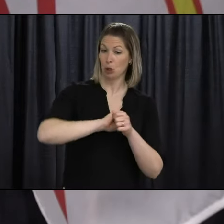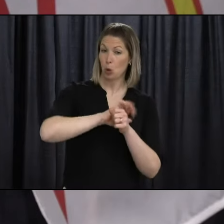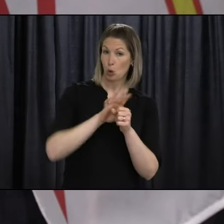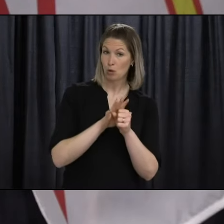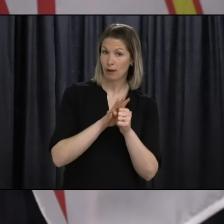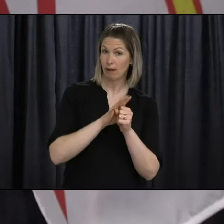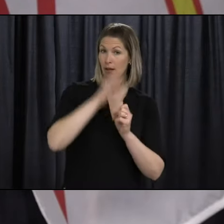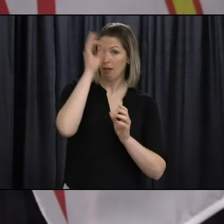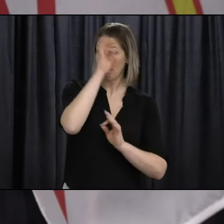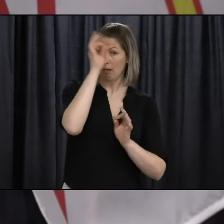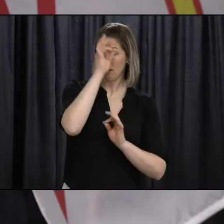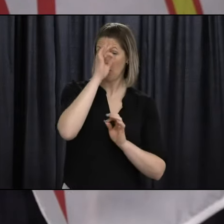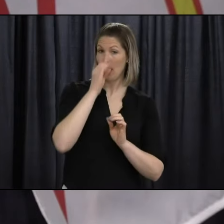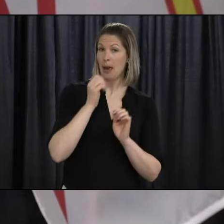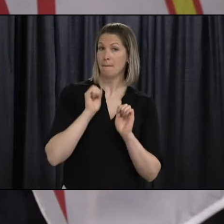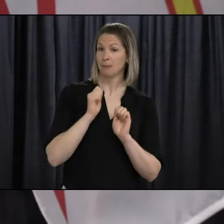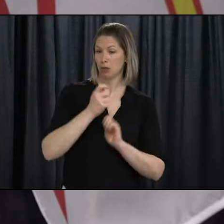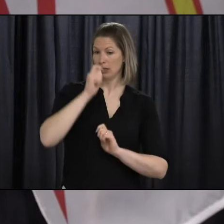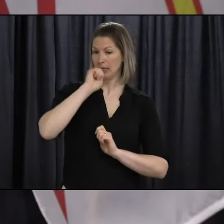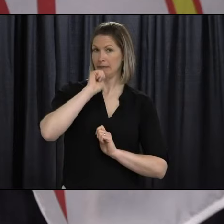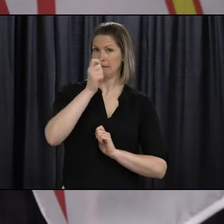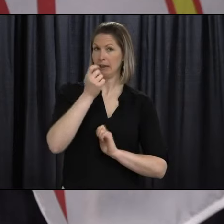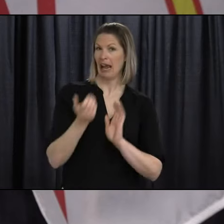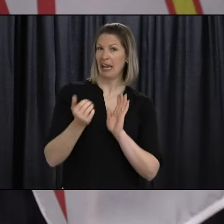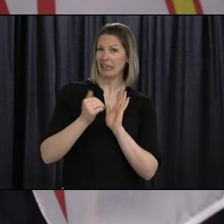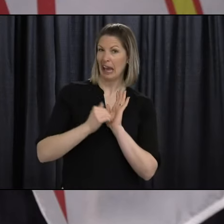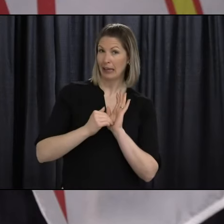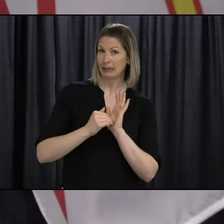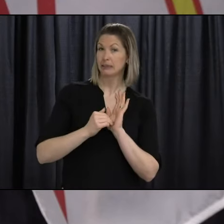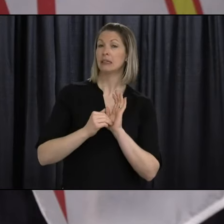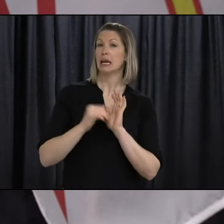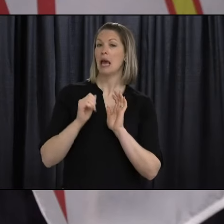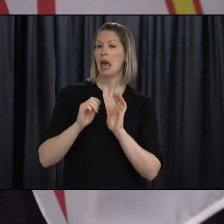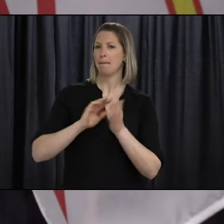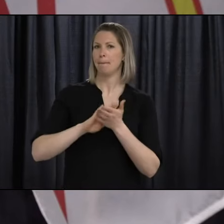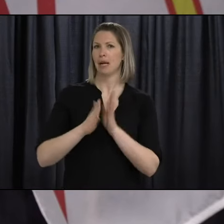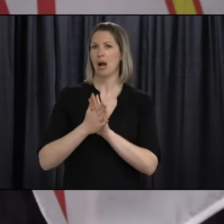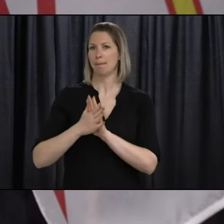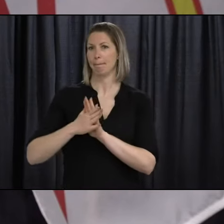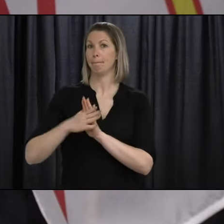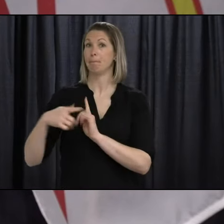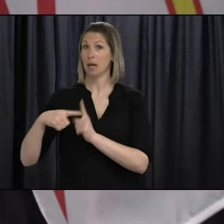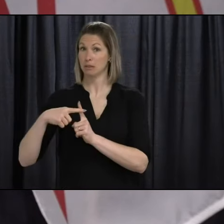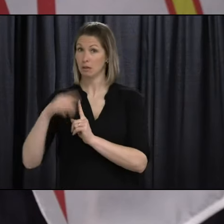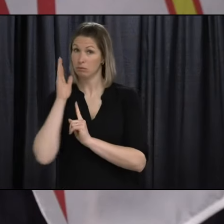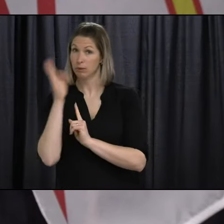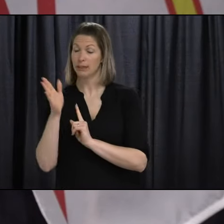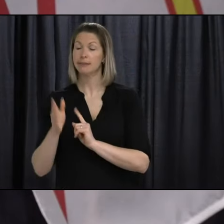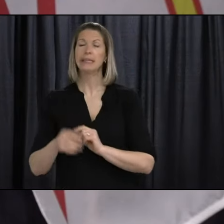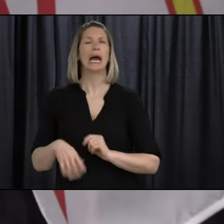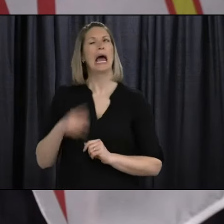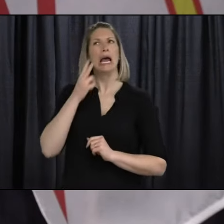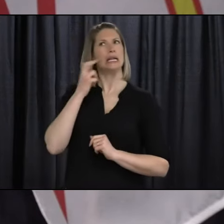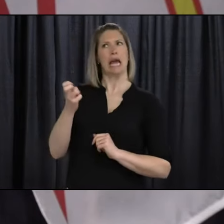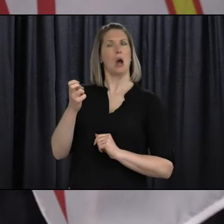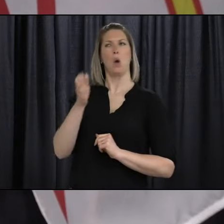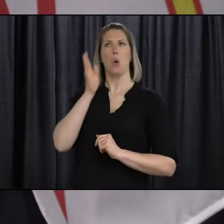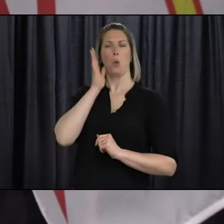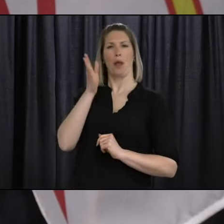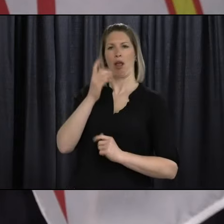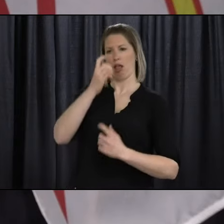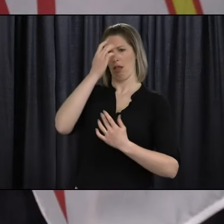is a possibility? So it's unlikely. There was influenza going around at that time, which could still make people feel